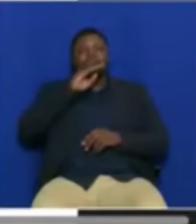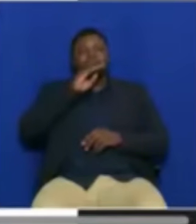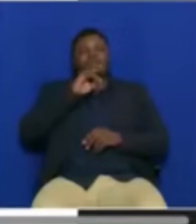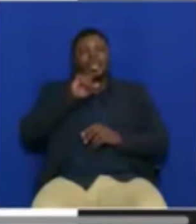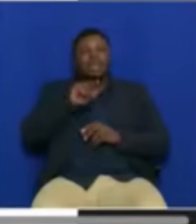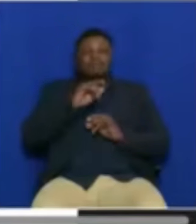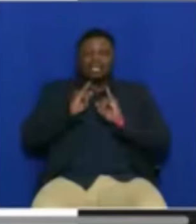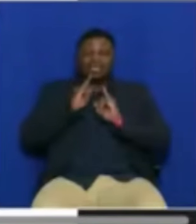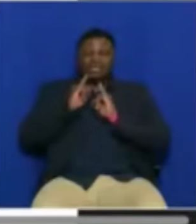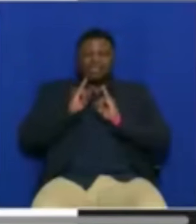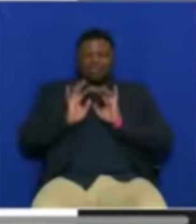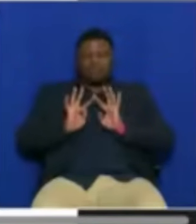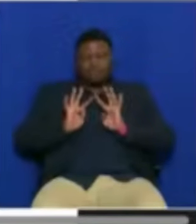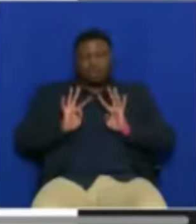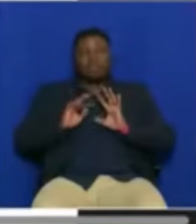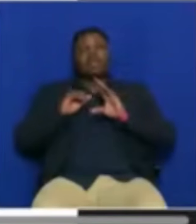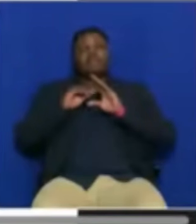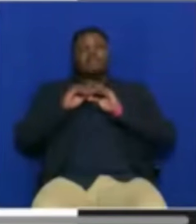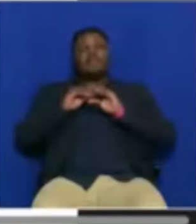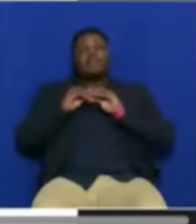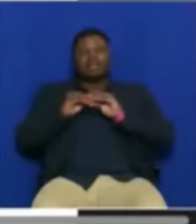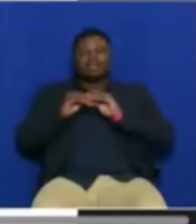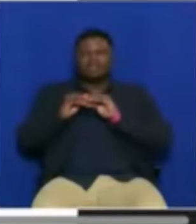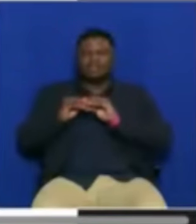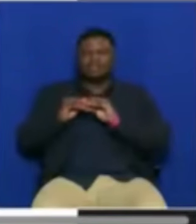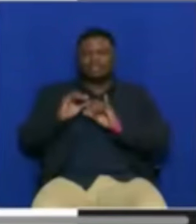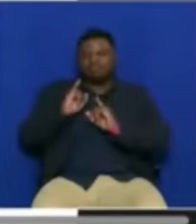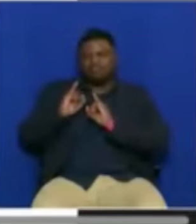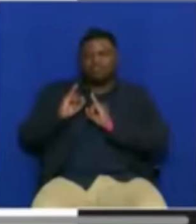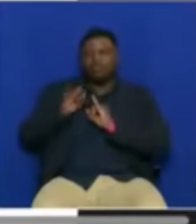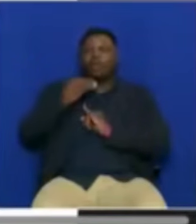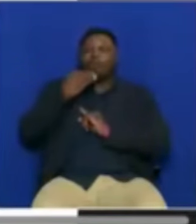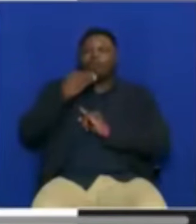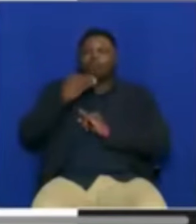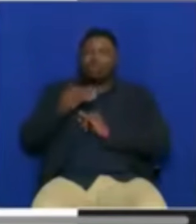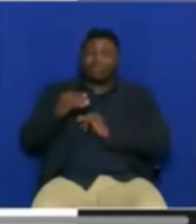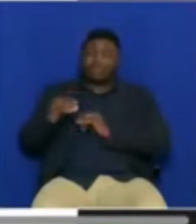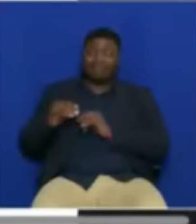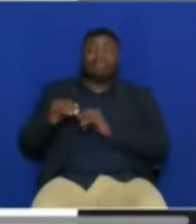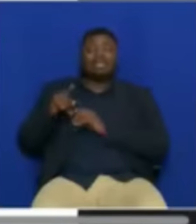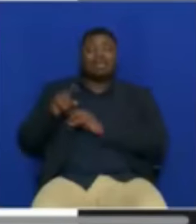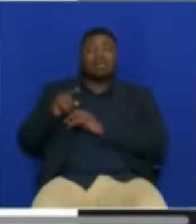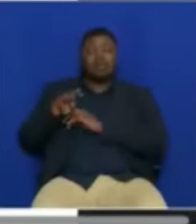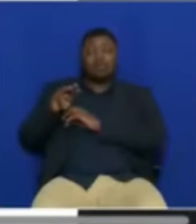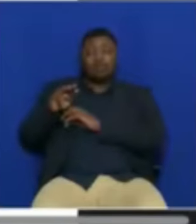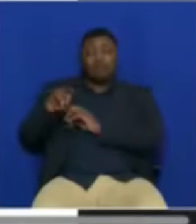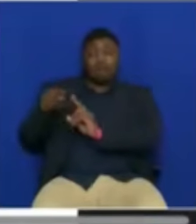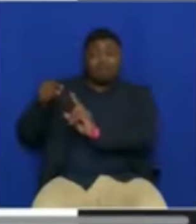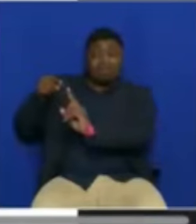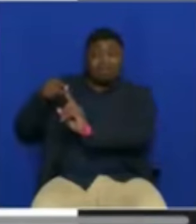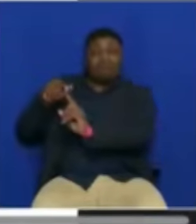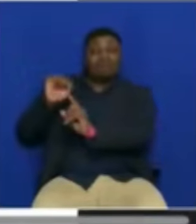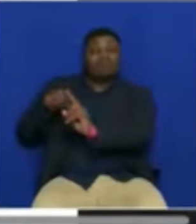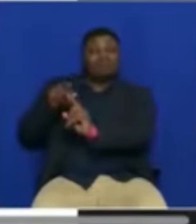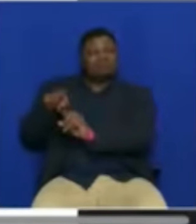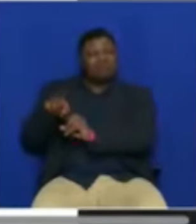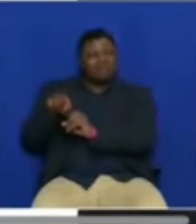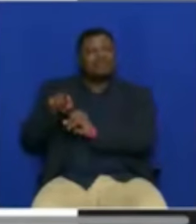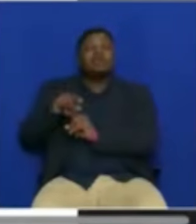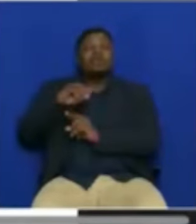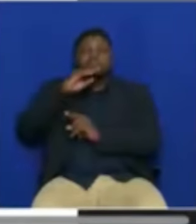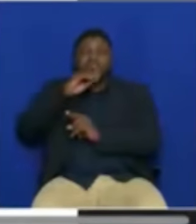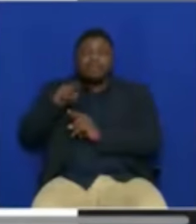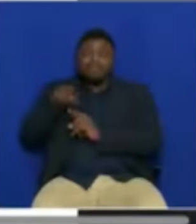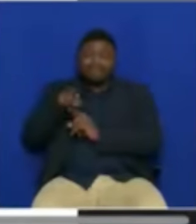Mukwele is neither here nor there. Their own vetting and clearance is subject to query based on